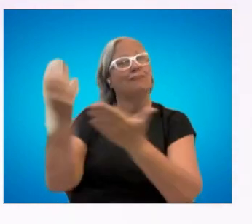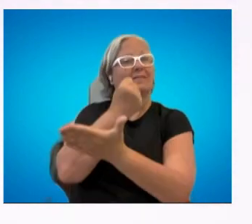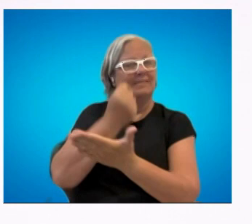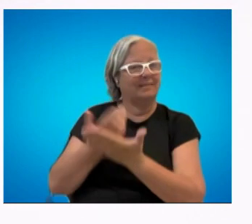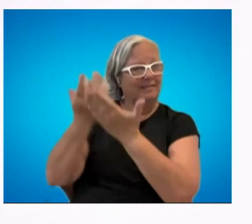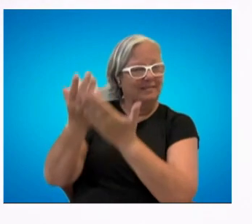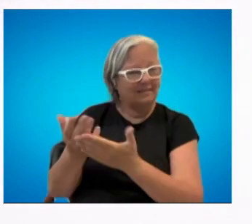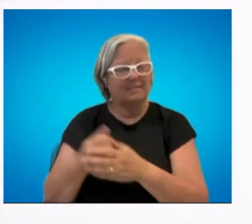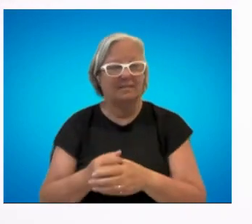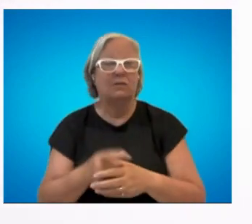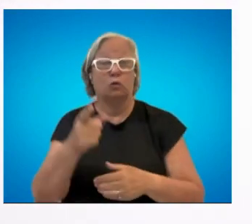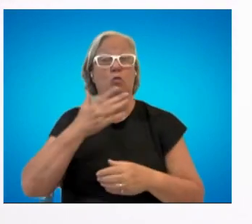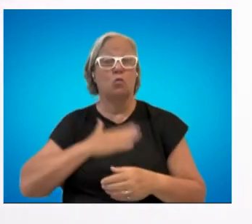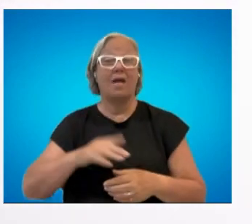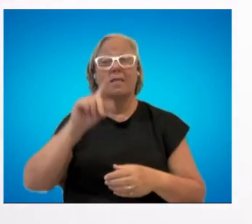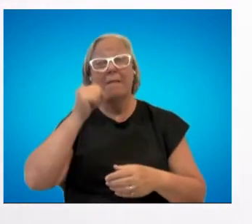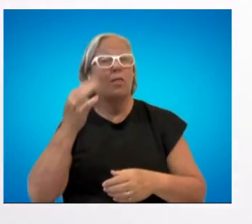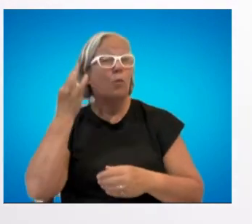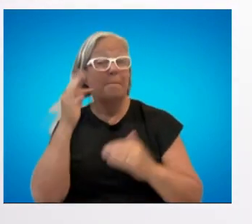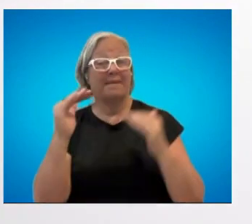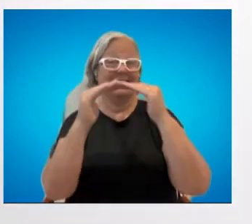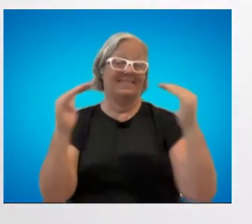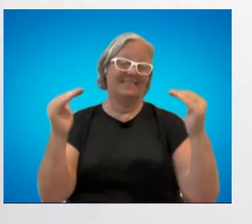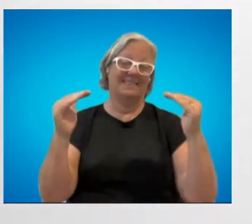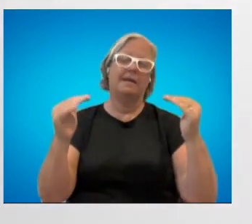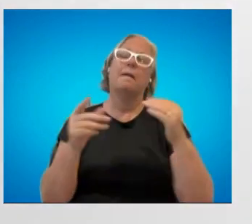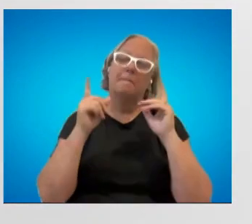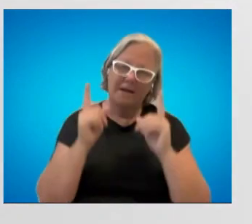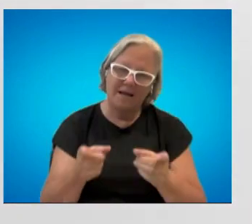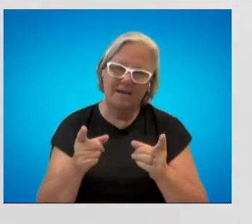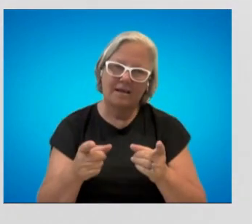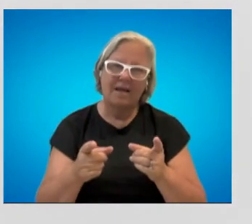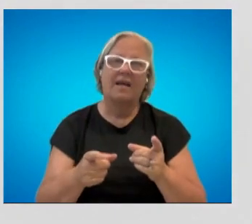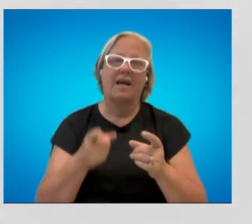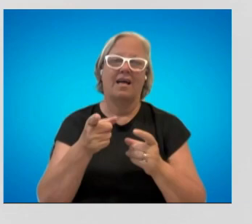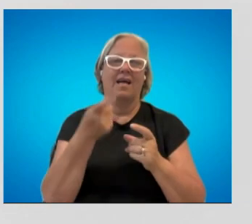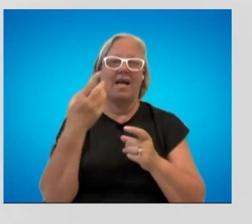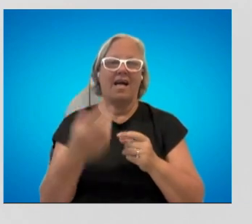gender equality until we also have couple equity. Thank you very much.